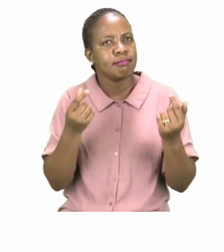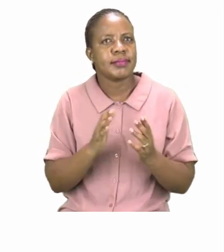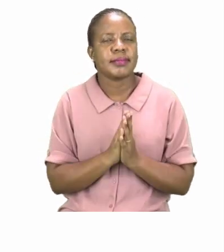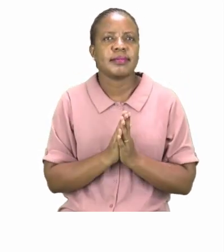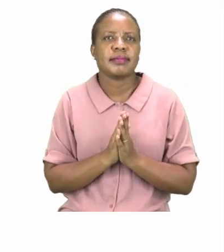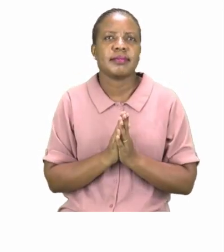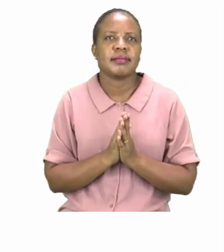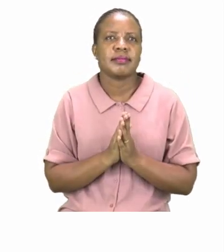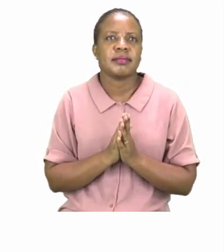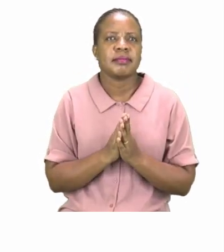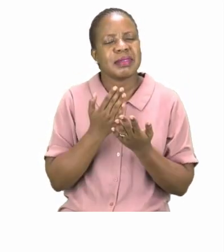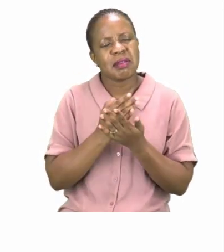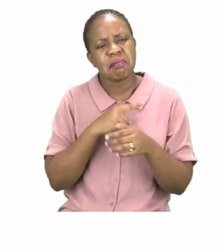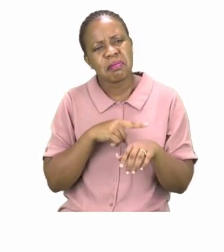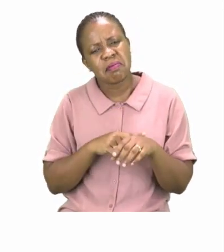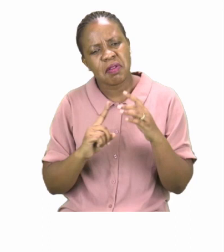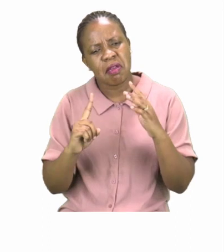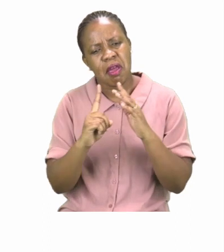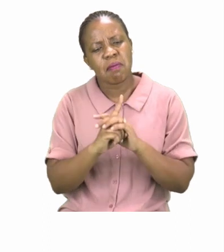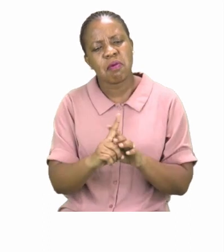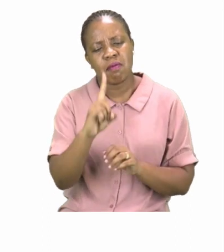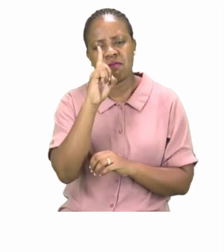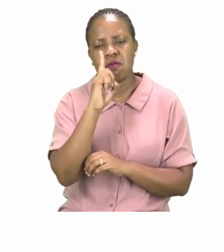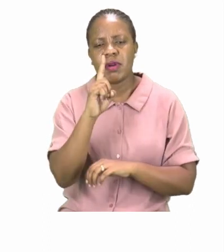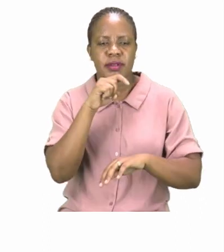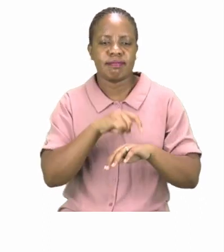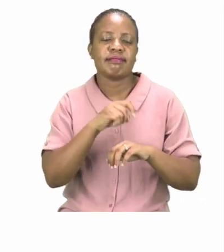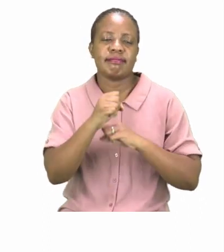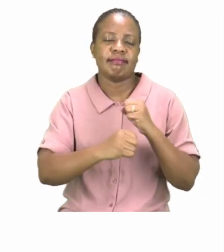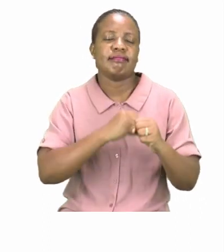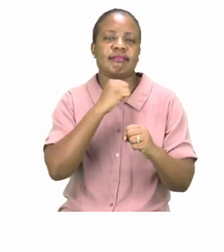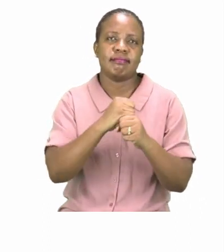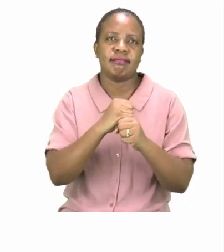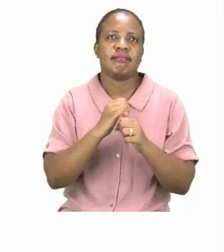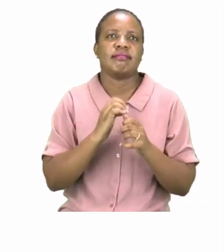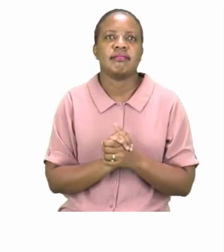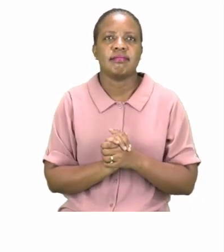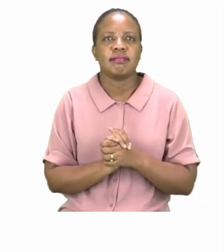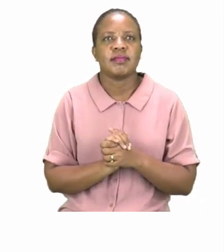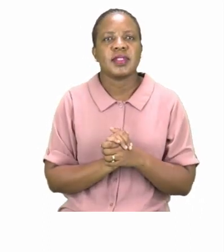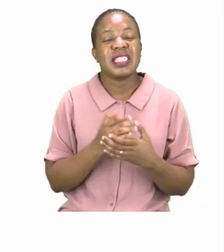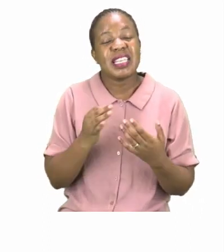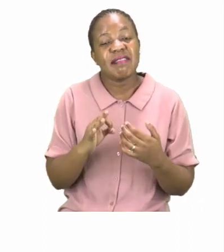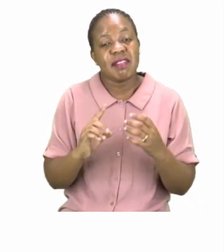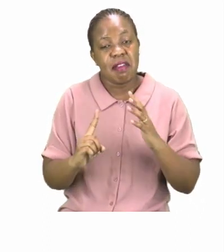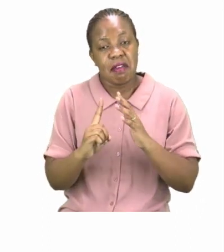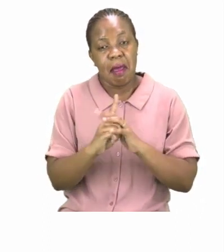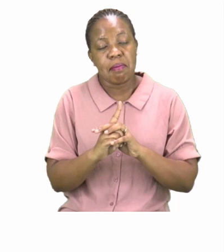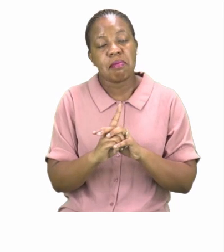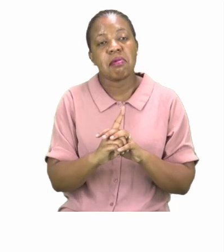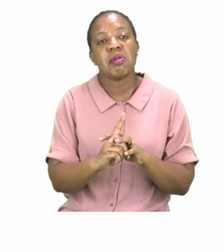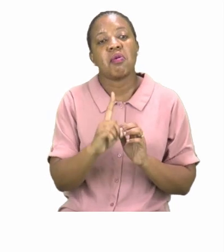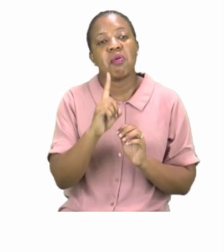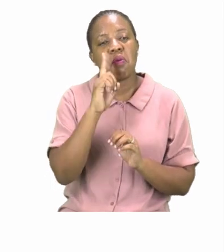a year. So we say a festival is annual.